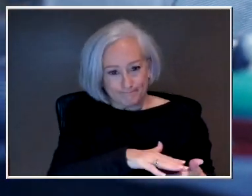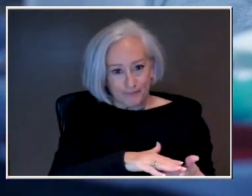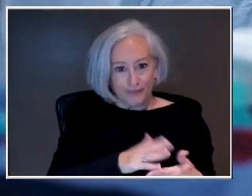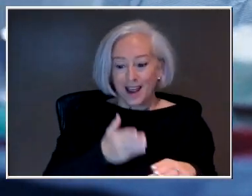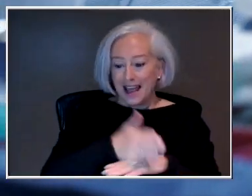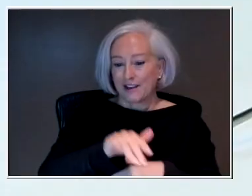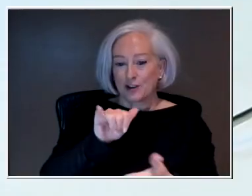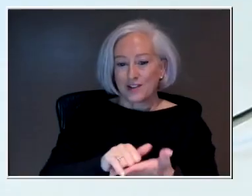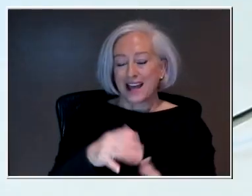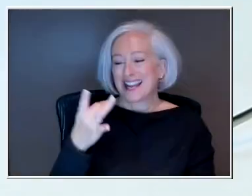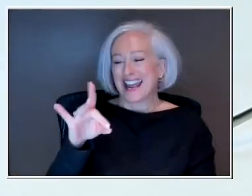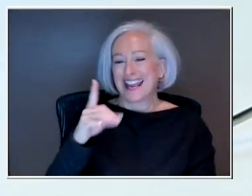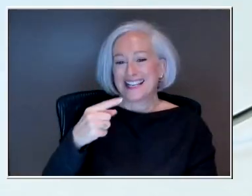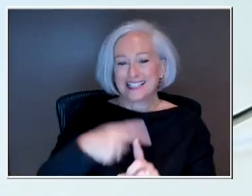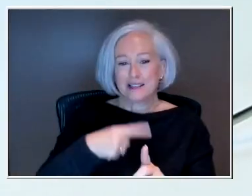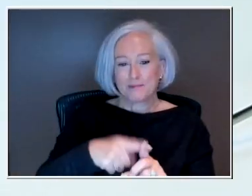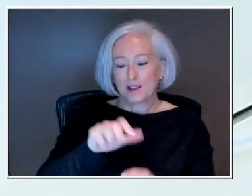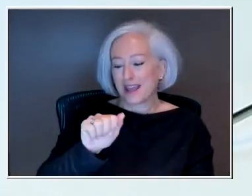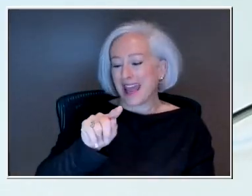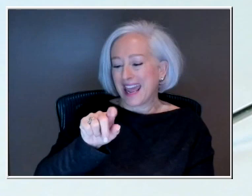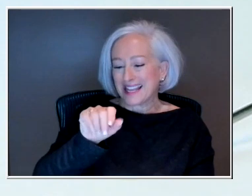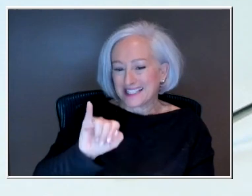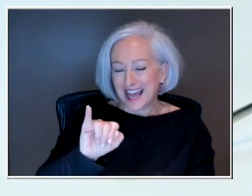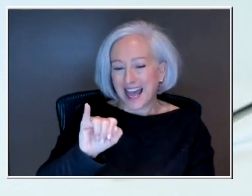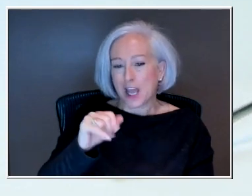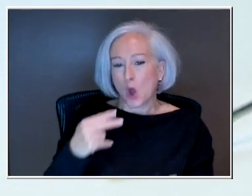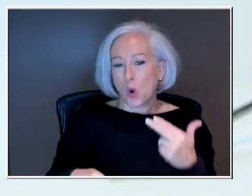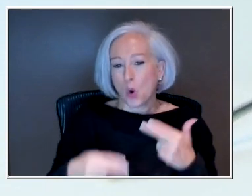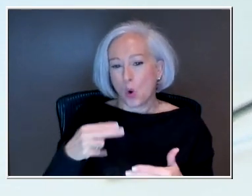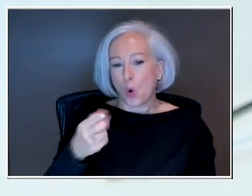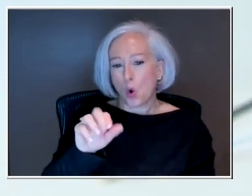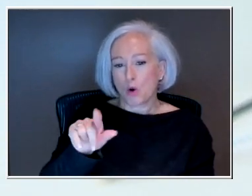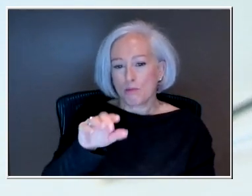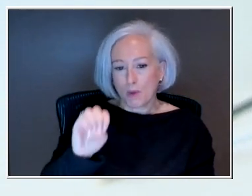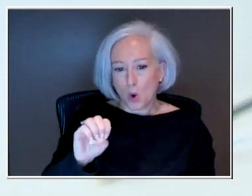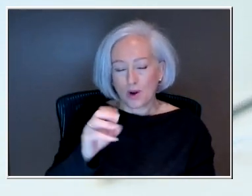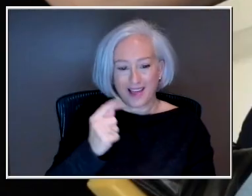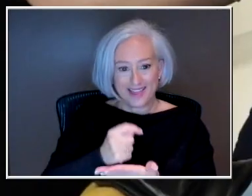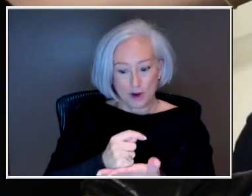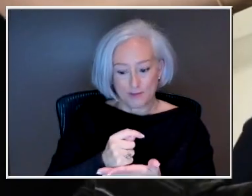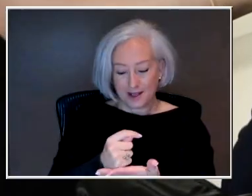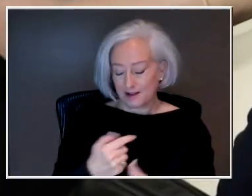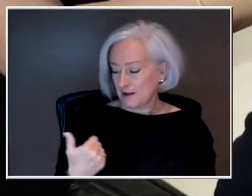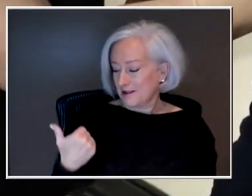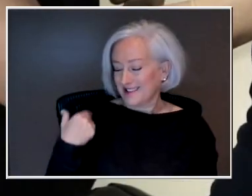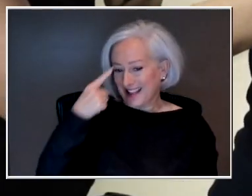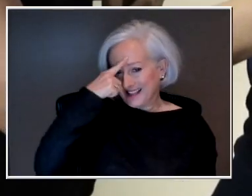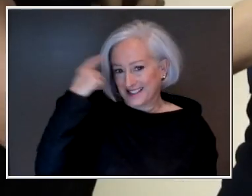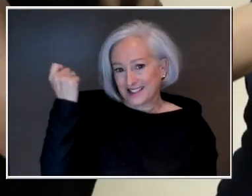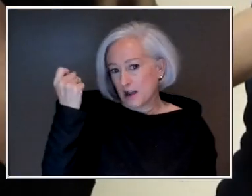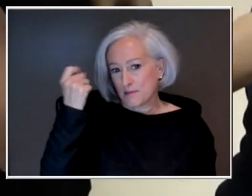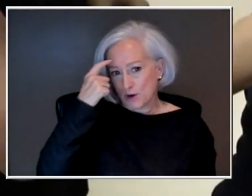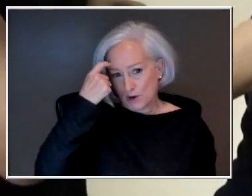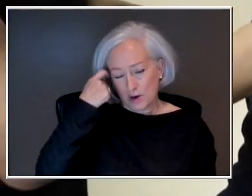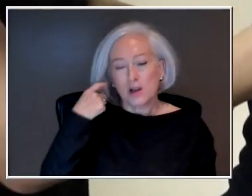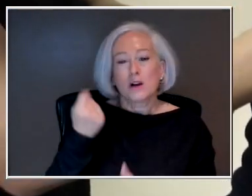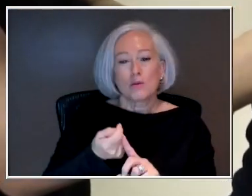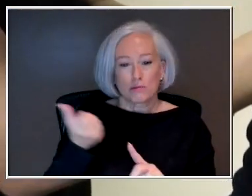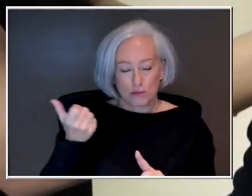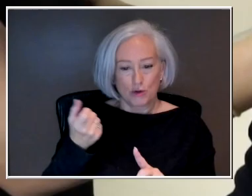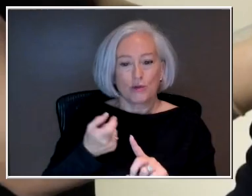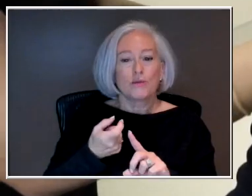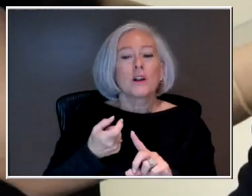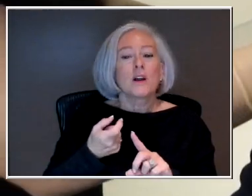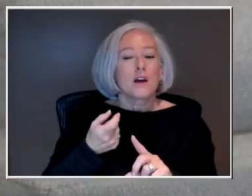of anti-hormone therapy. Last summer, Libby was taken off the drugs to see if her body would accept an